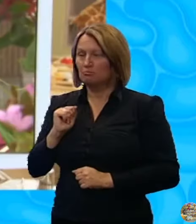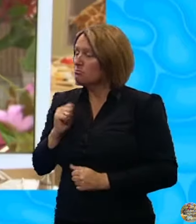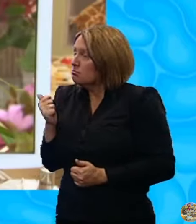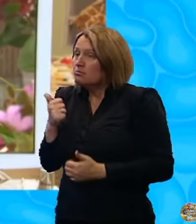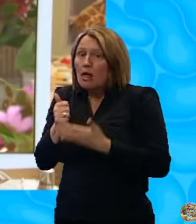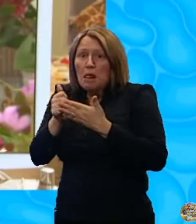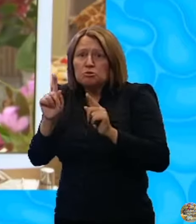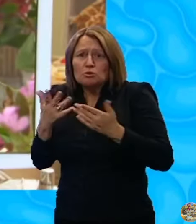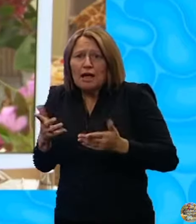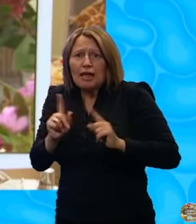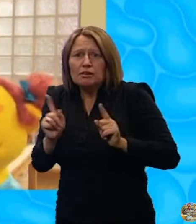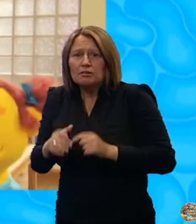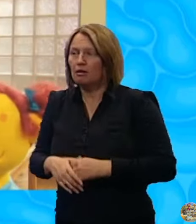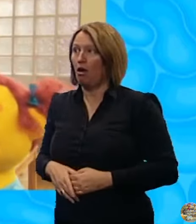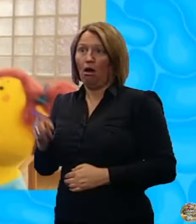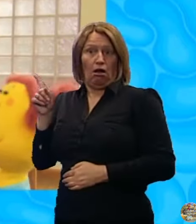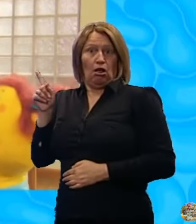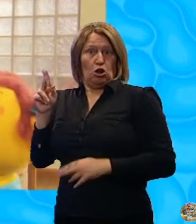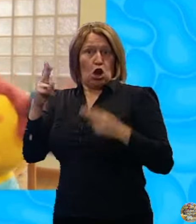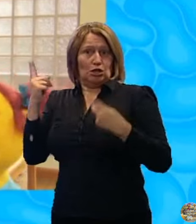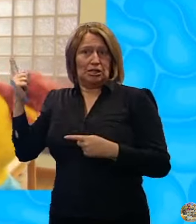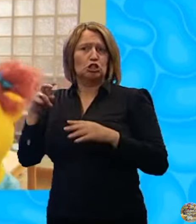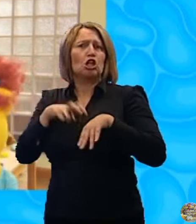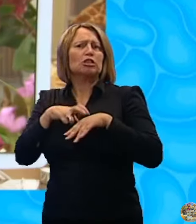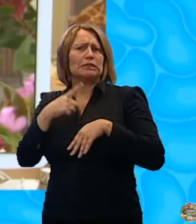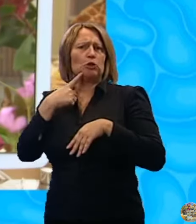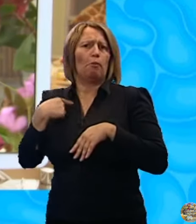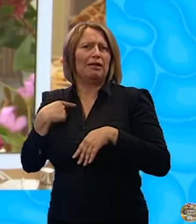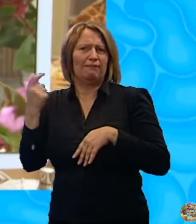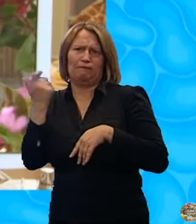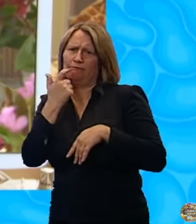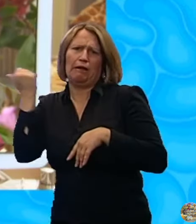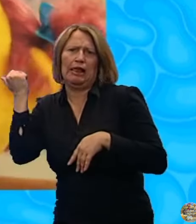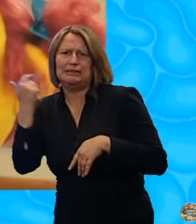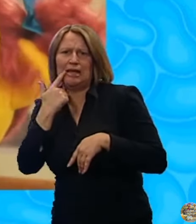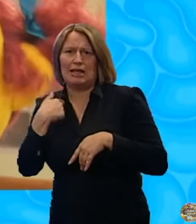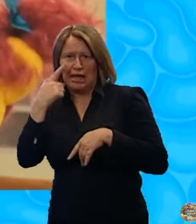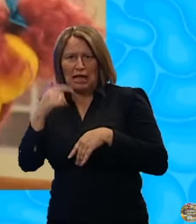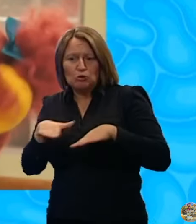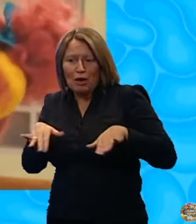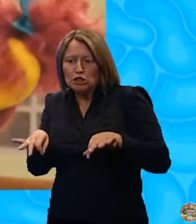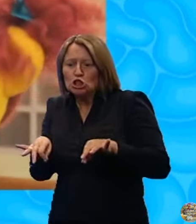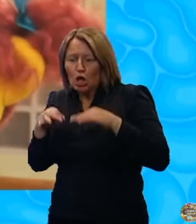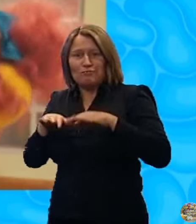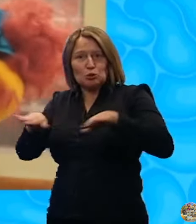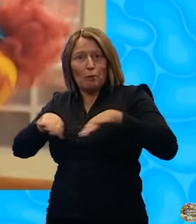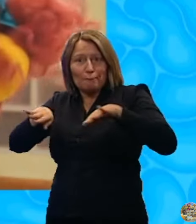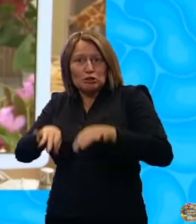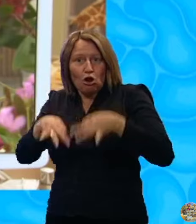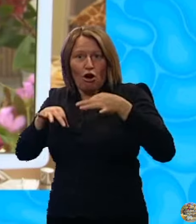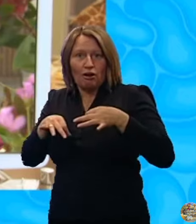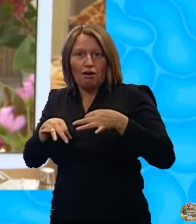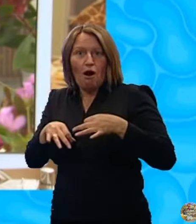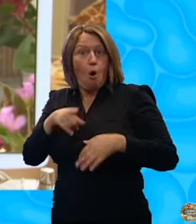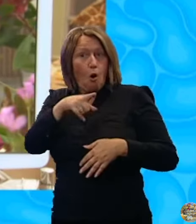And how can I help you today? Well, Nurse Morag, Dr Ranj, he's very funny. He says I have to wear a sock to go swimming.